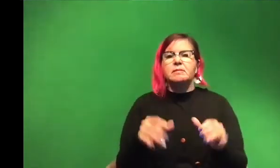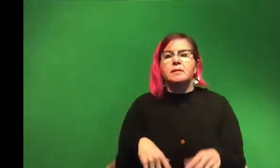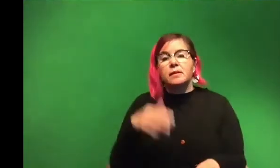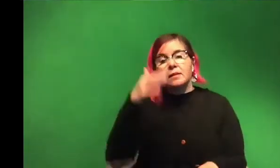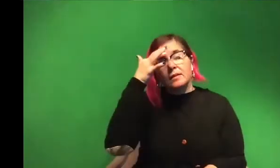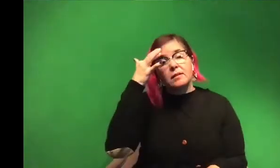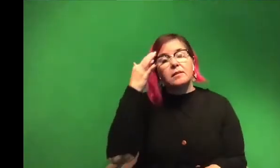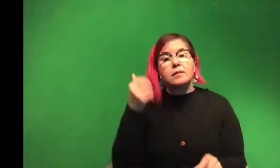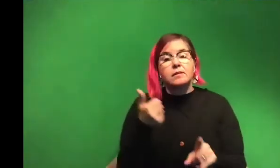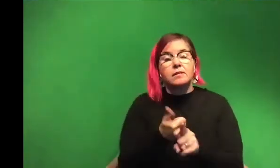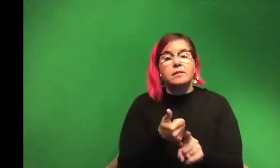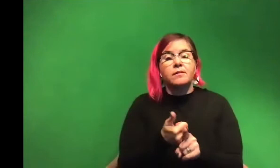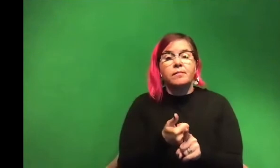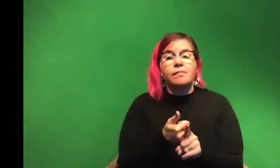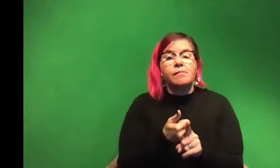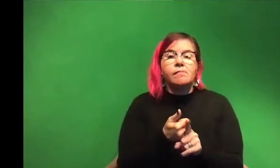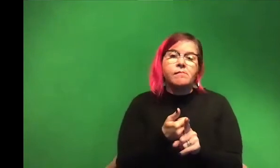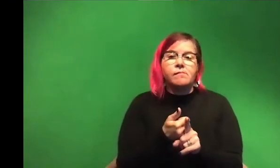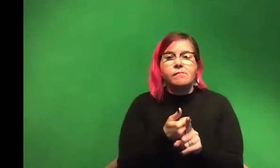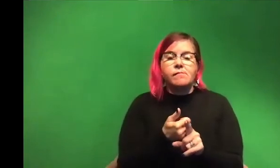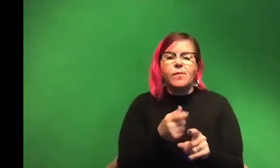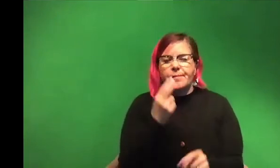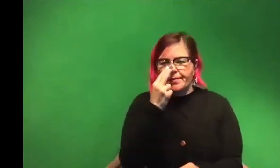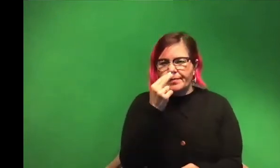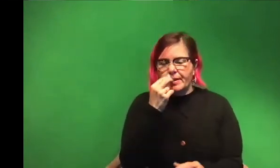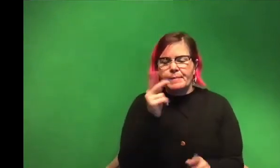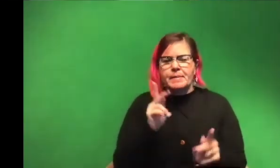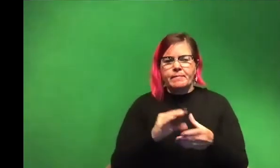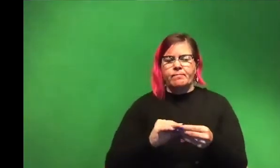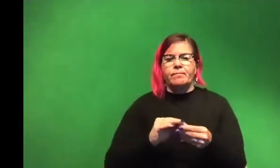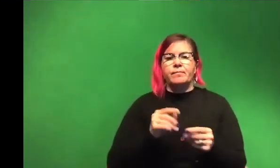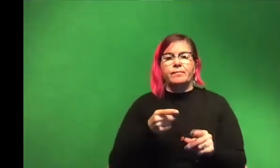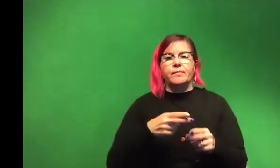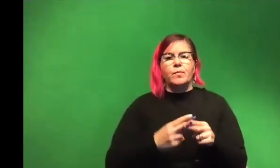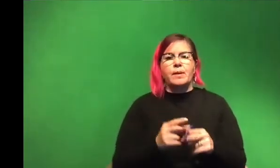came out. And the funny thing was, people said that it weighed